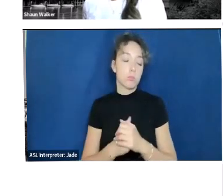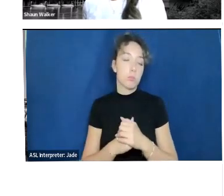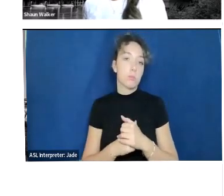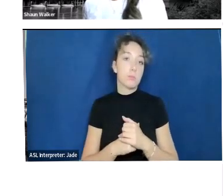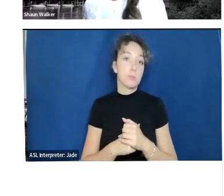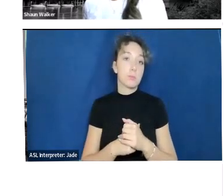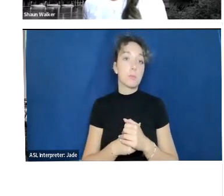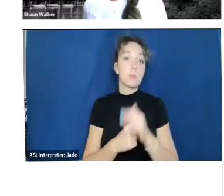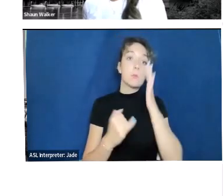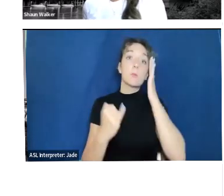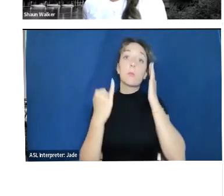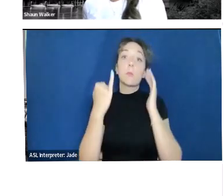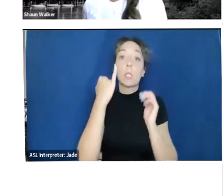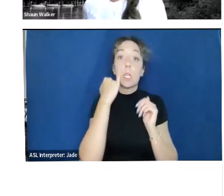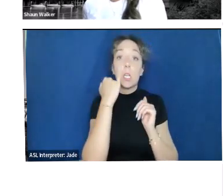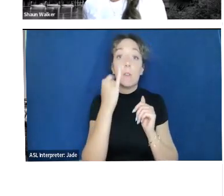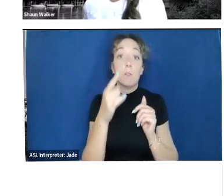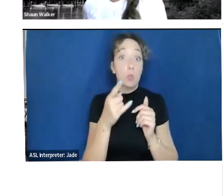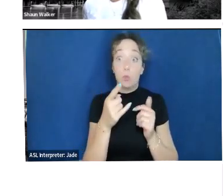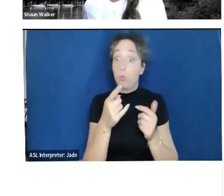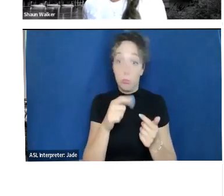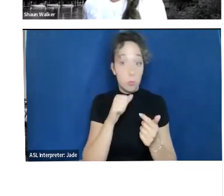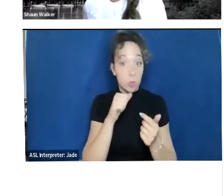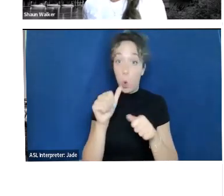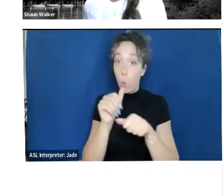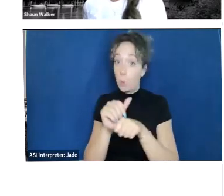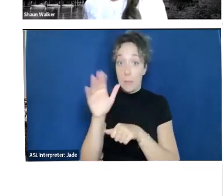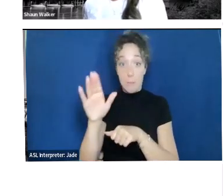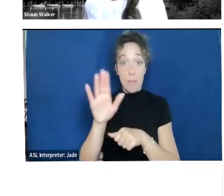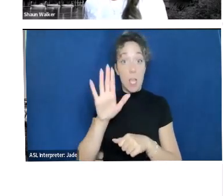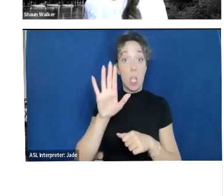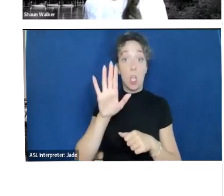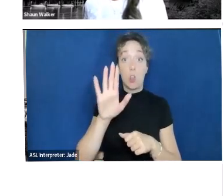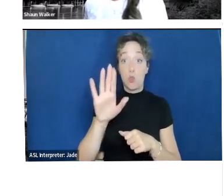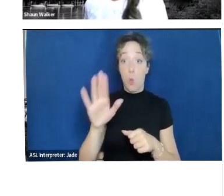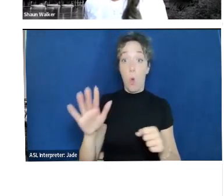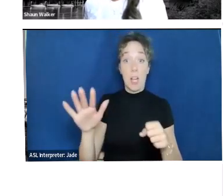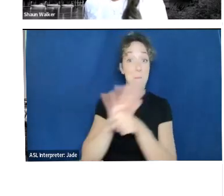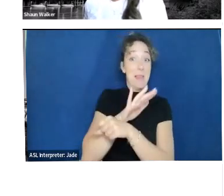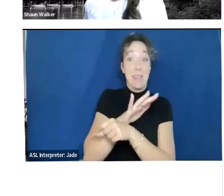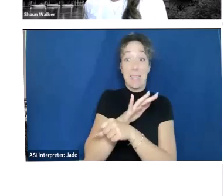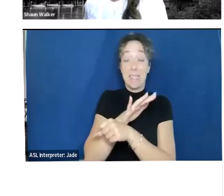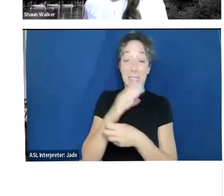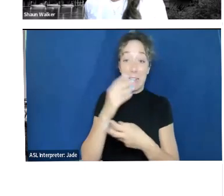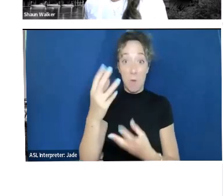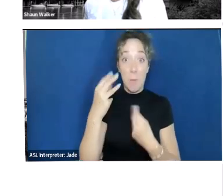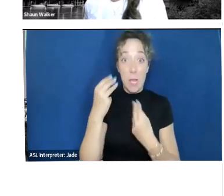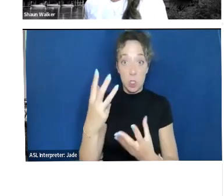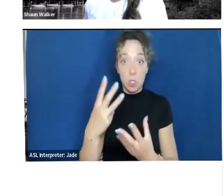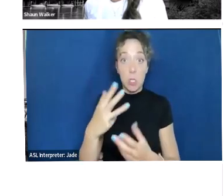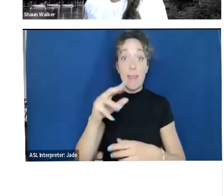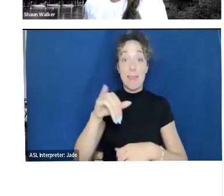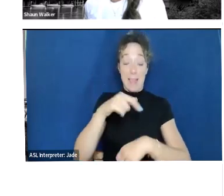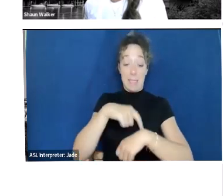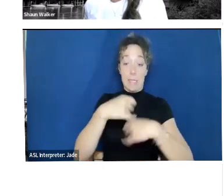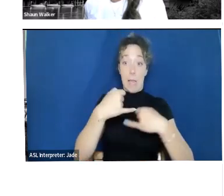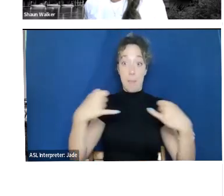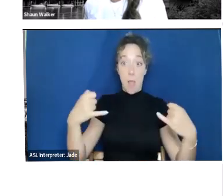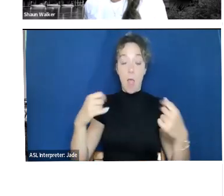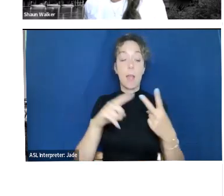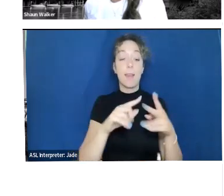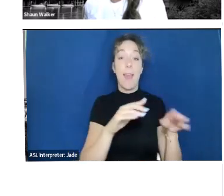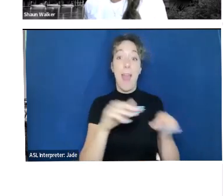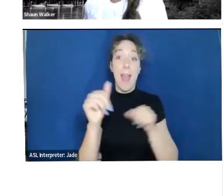If you fail to be able to submit your completer information, the timelines and the exit